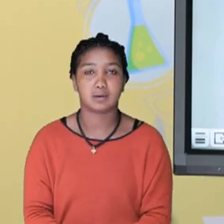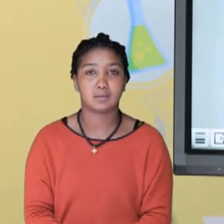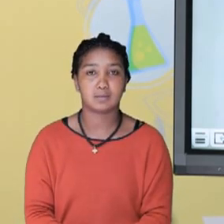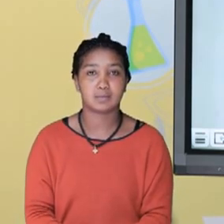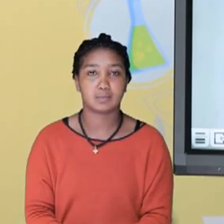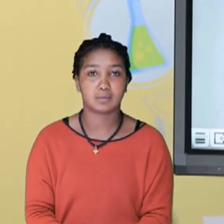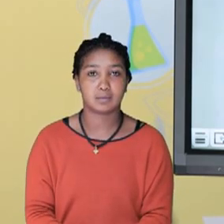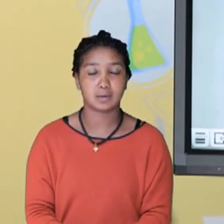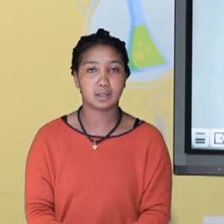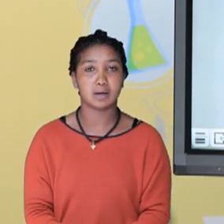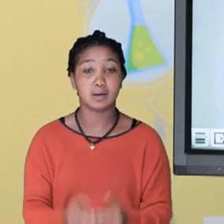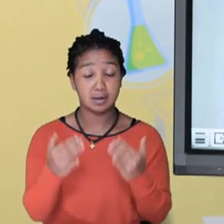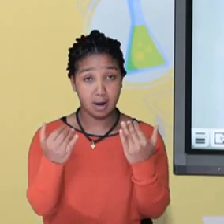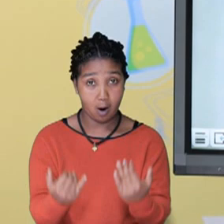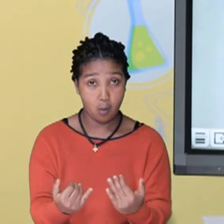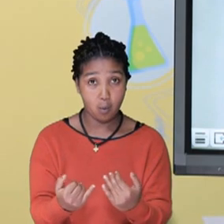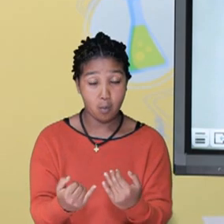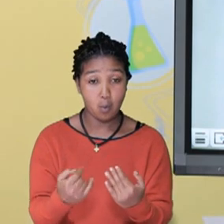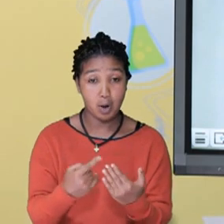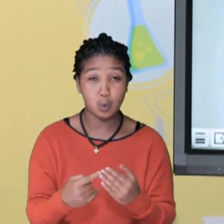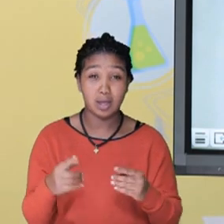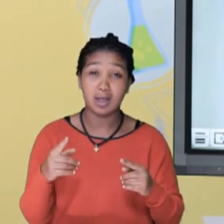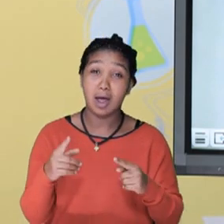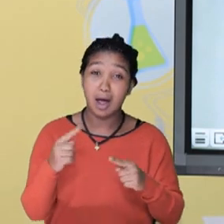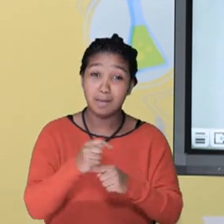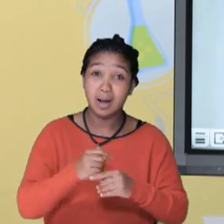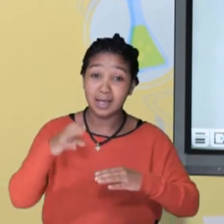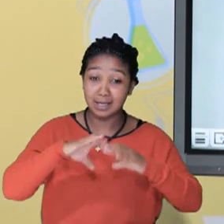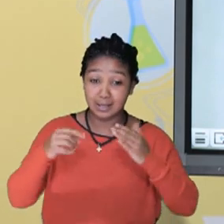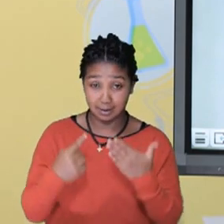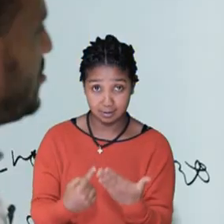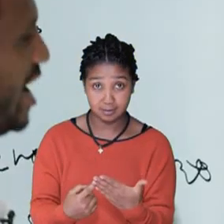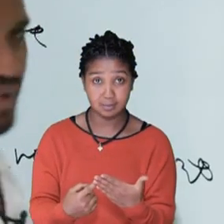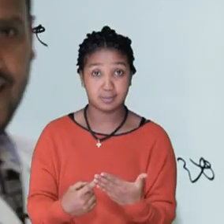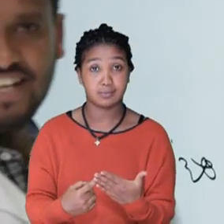flask. Now, when we apply heat here,